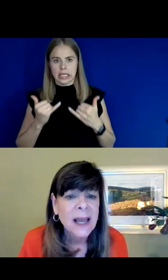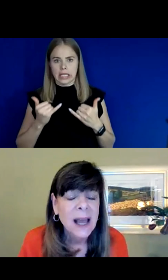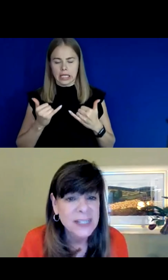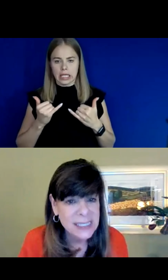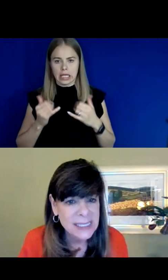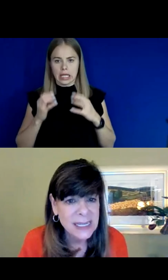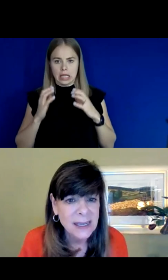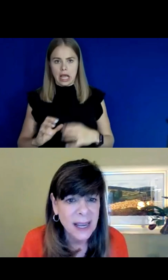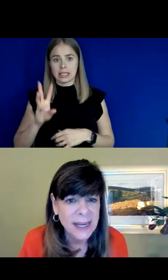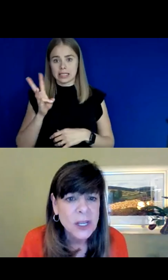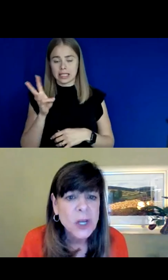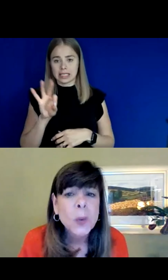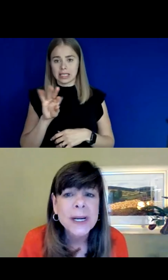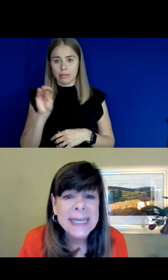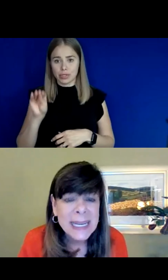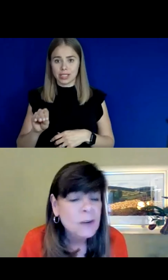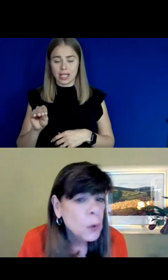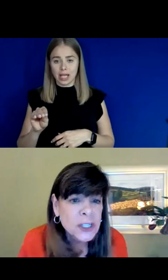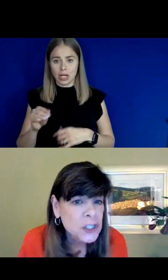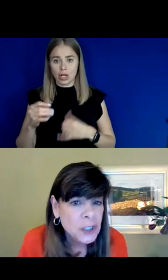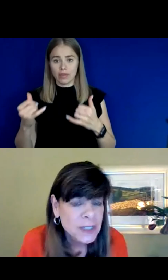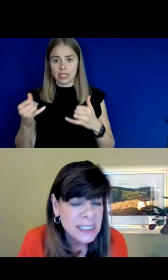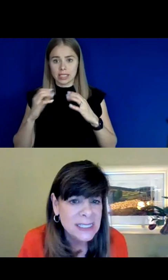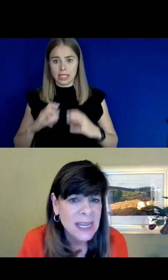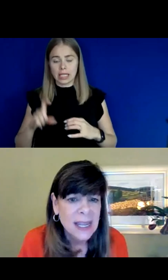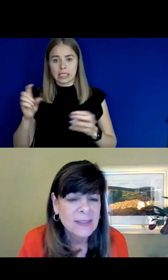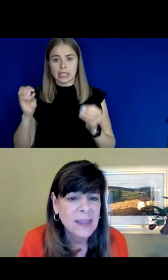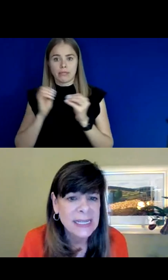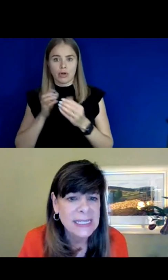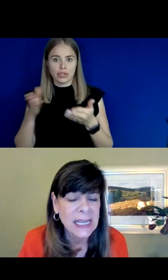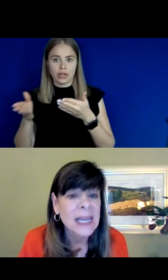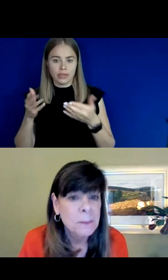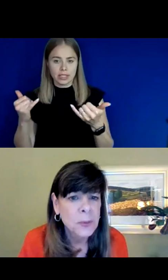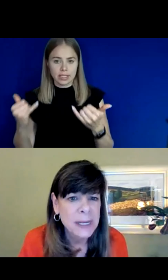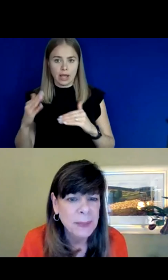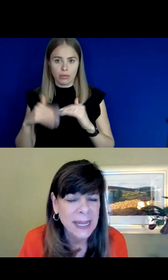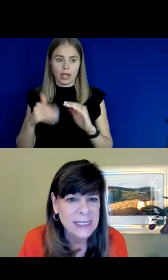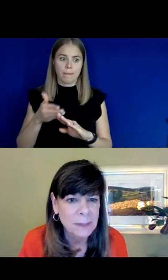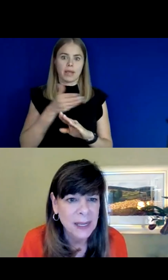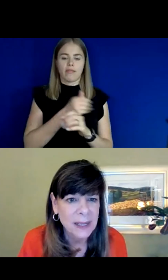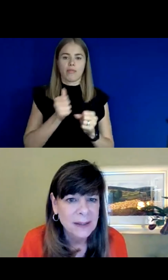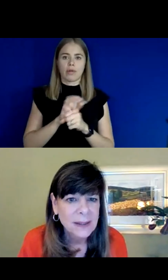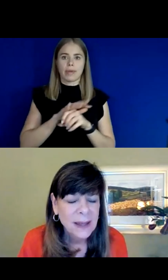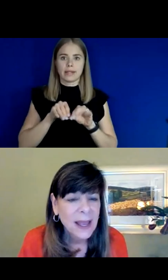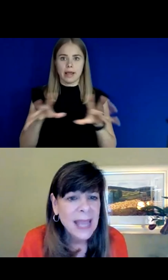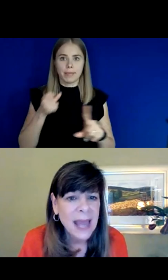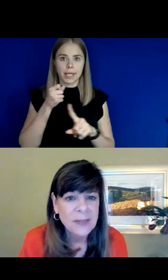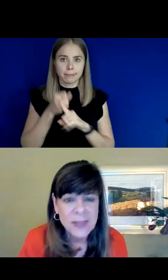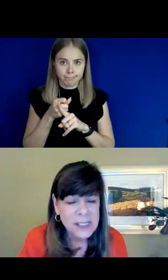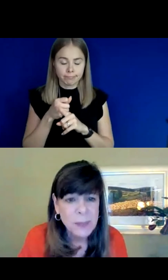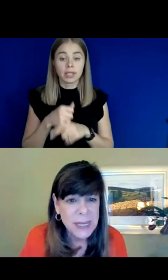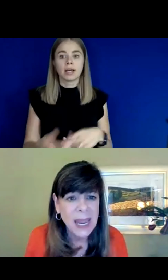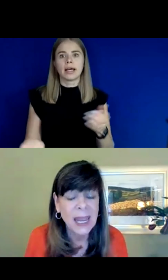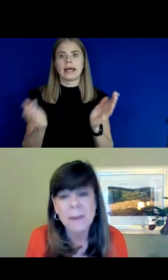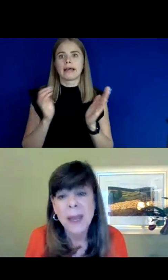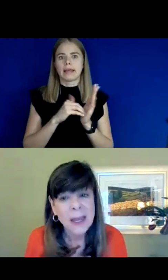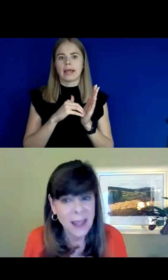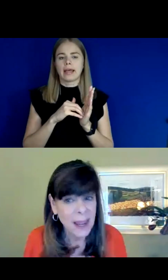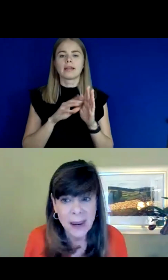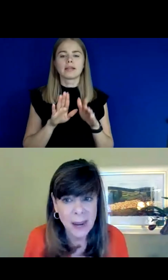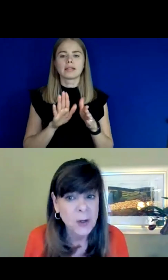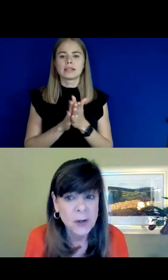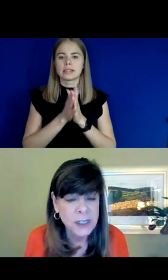69% of existing clients were in need of more services than they did pre-pandemic. Again, this